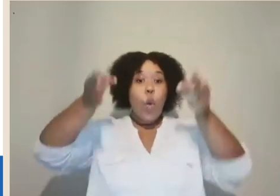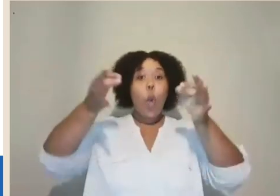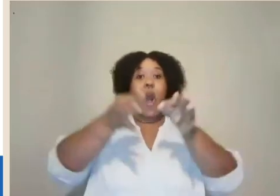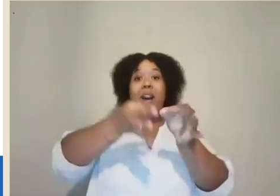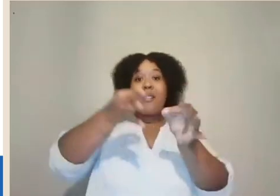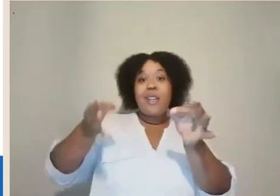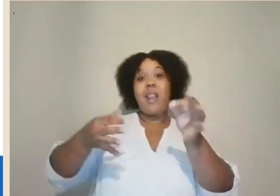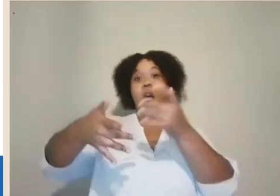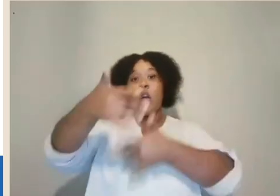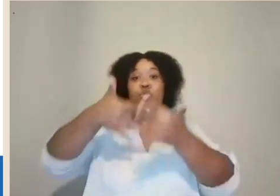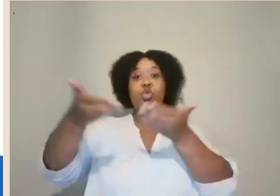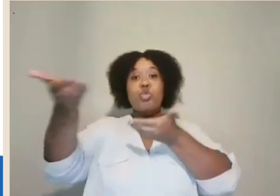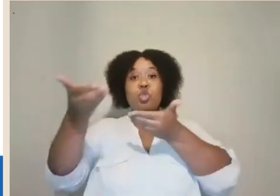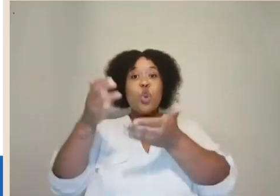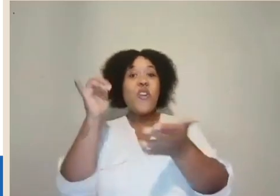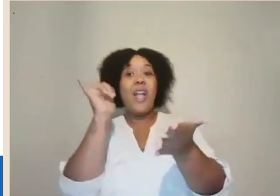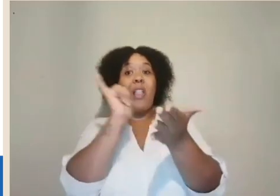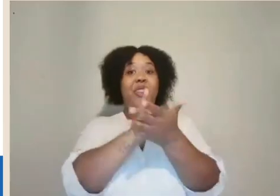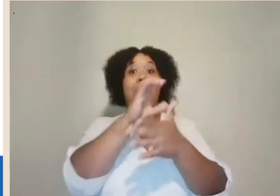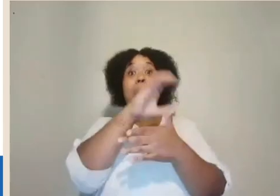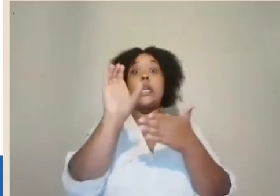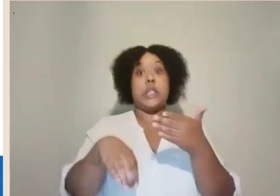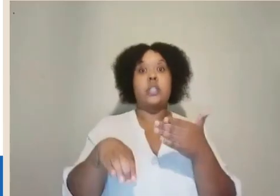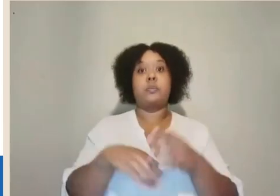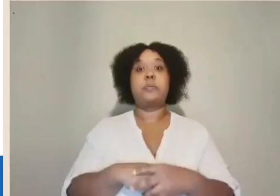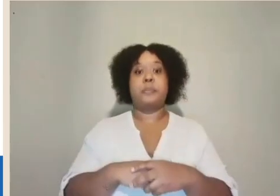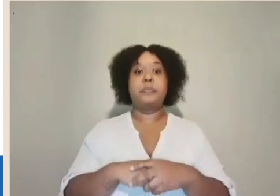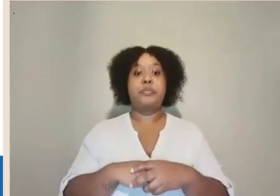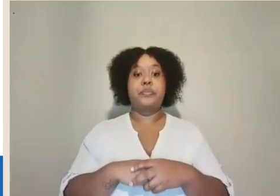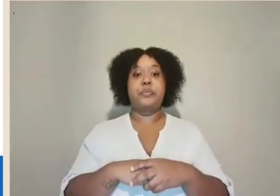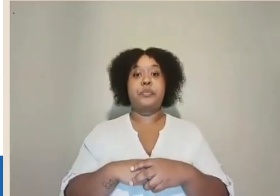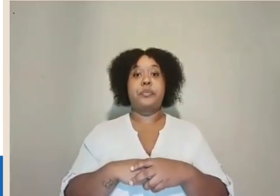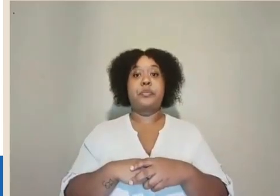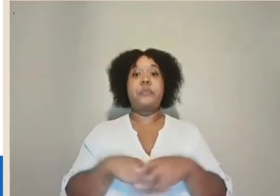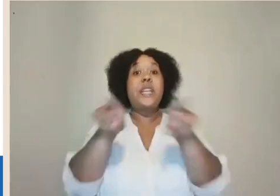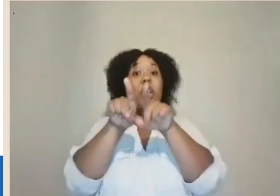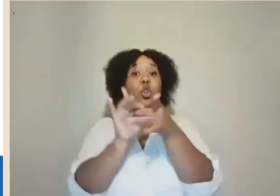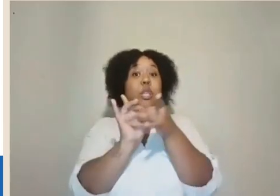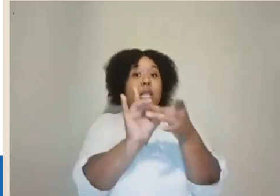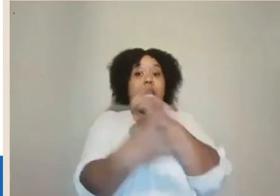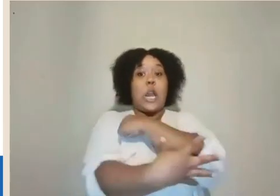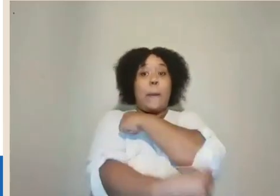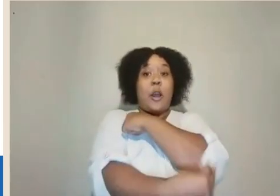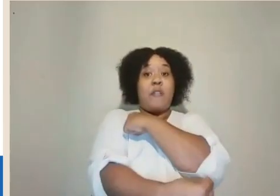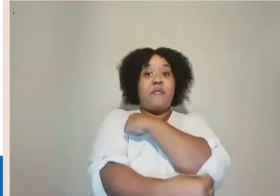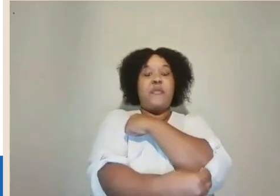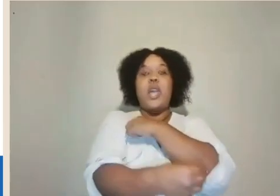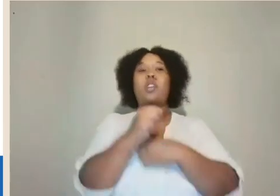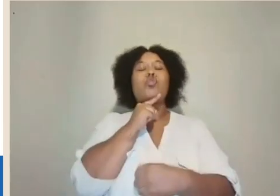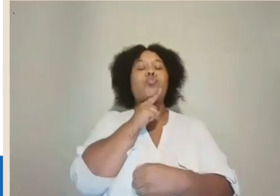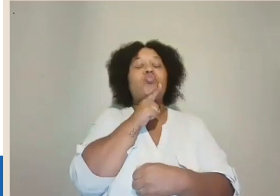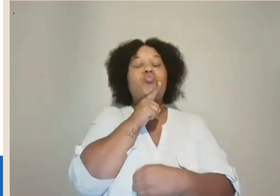consequences of language barriers in these settings. This is also linked to poverty. Poverty is a strong reality for the